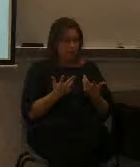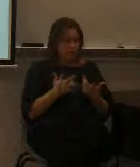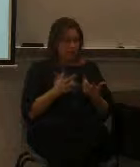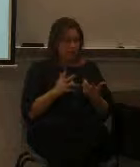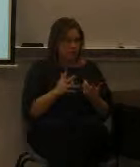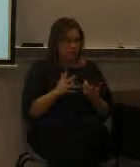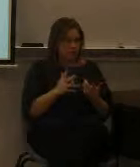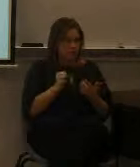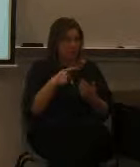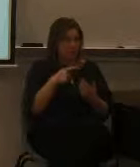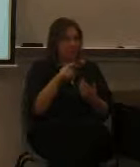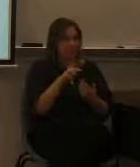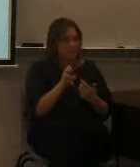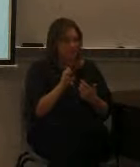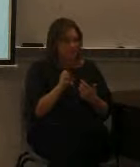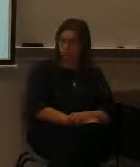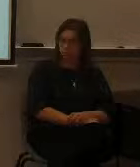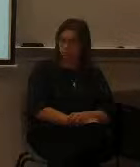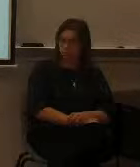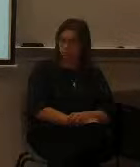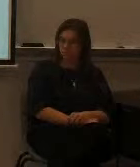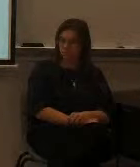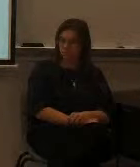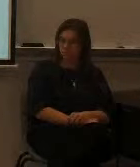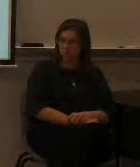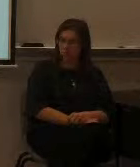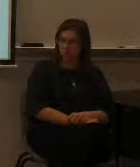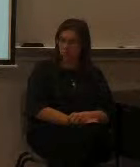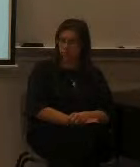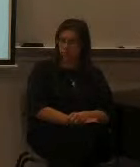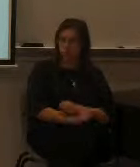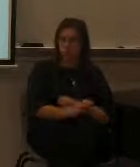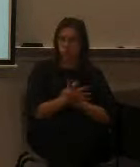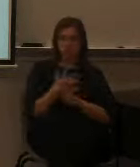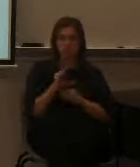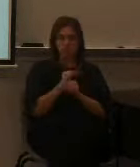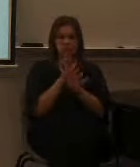a benthic organism can be in. So it's fairly clear that